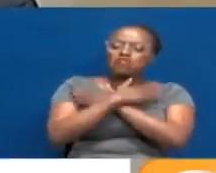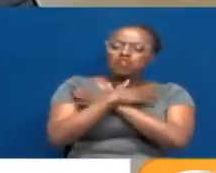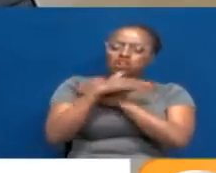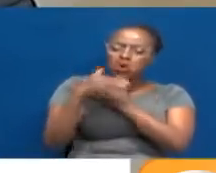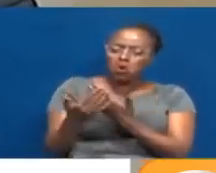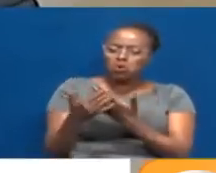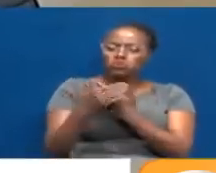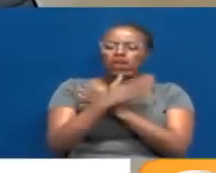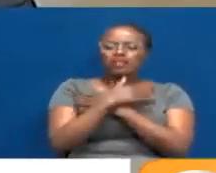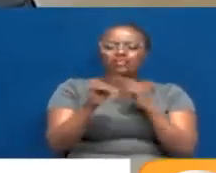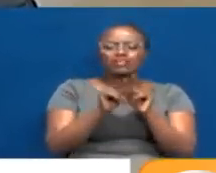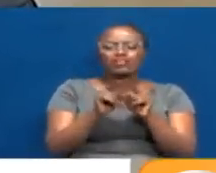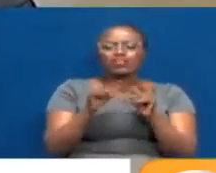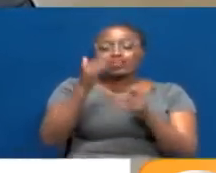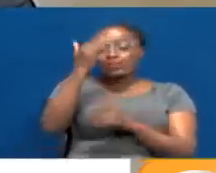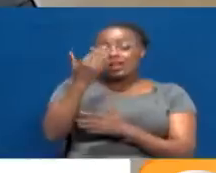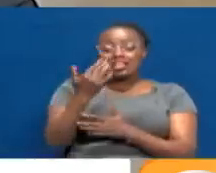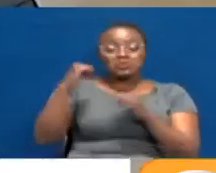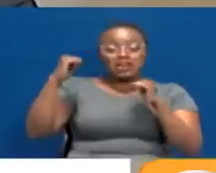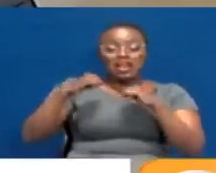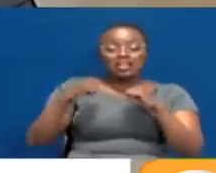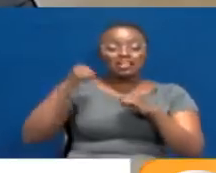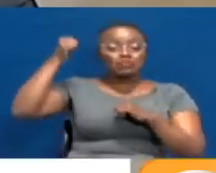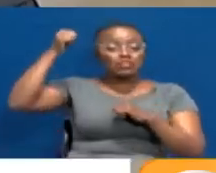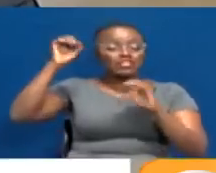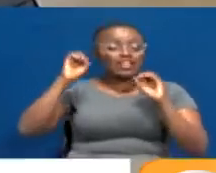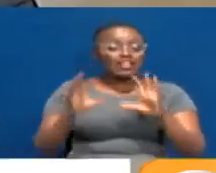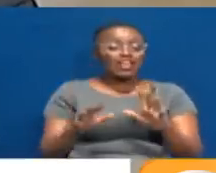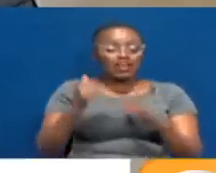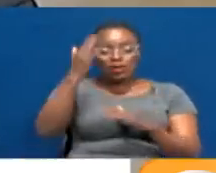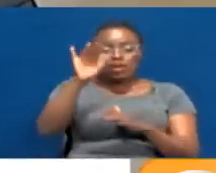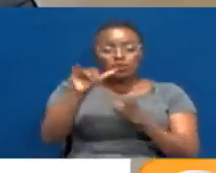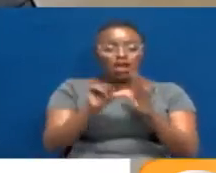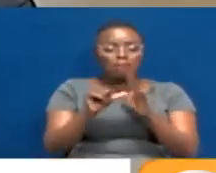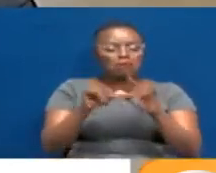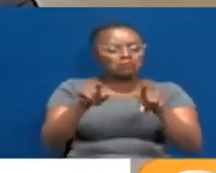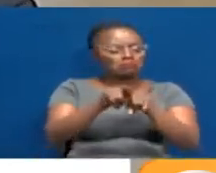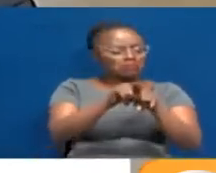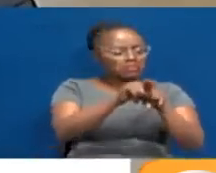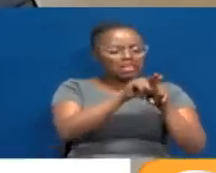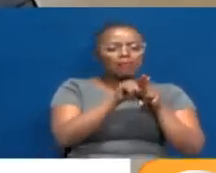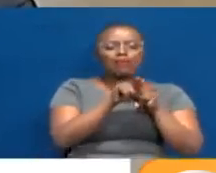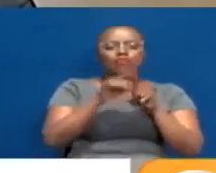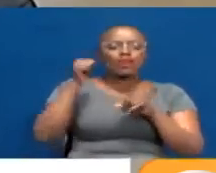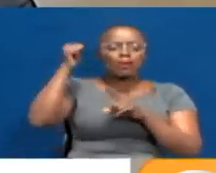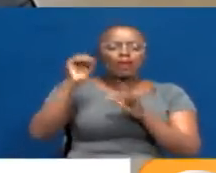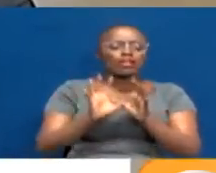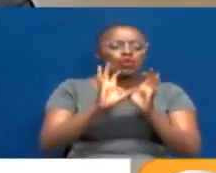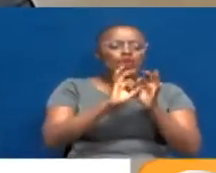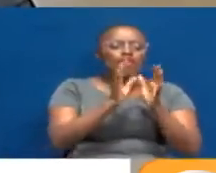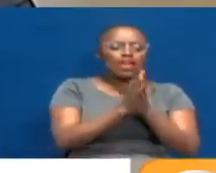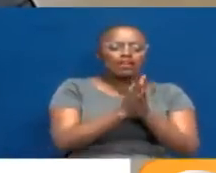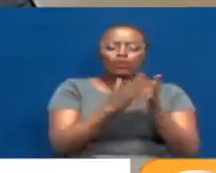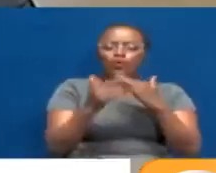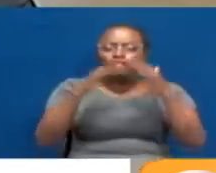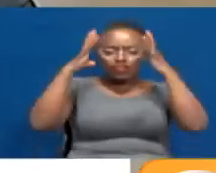colleague, merely on account of political differences. After all, your problems are the same. political affiliations and